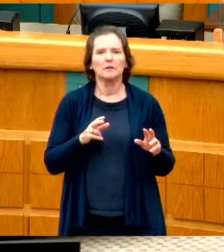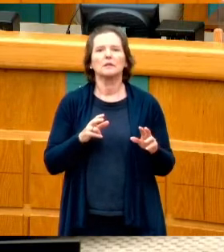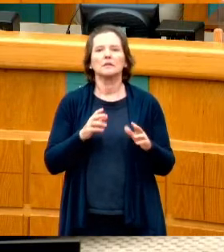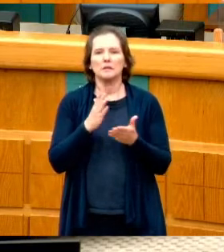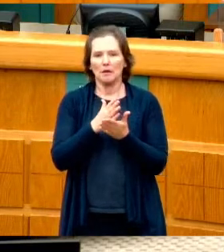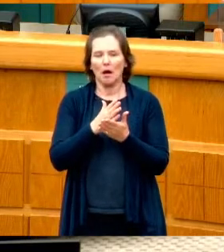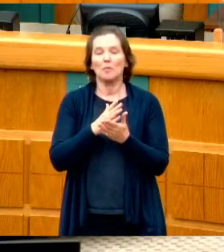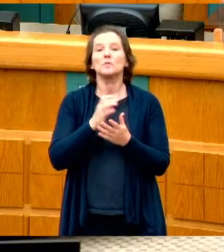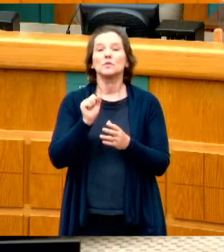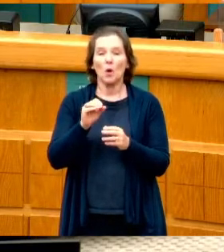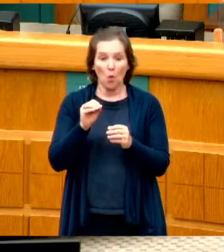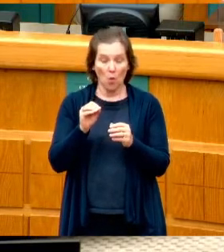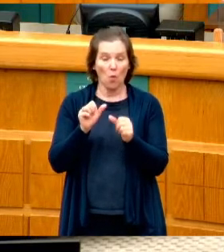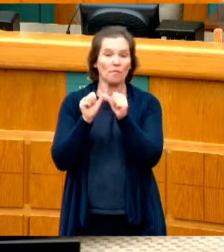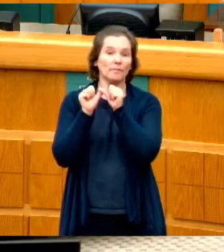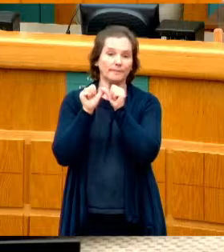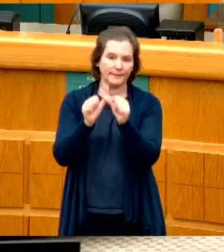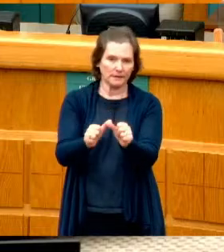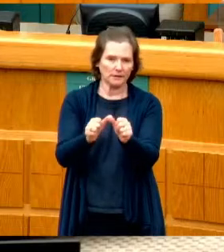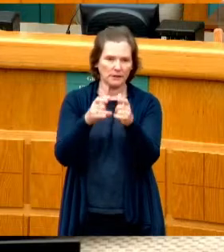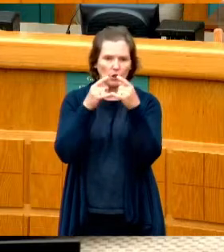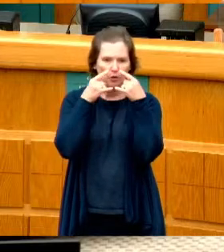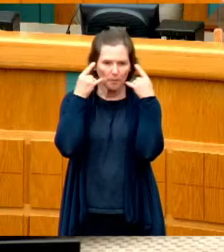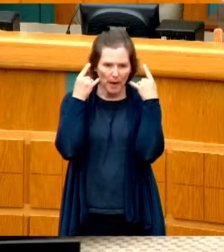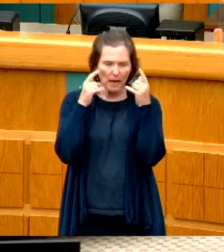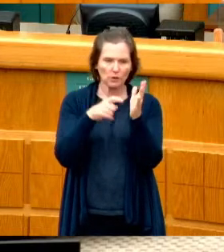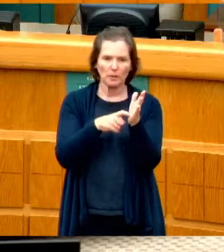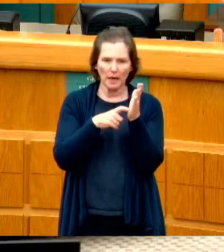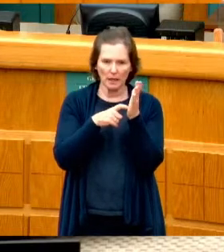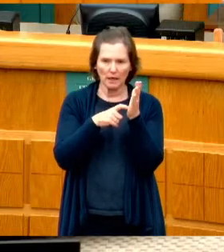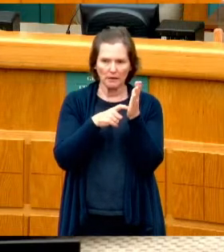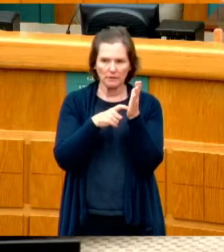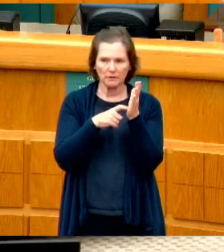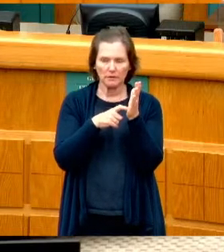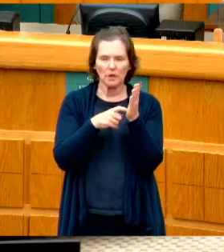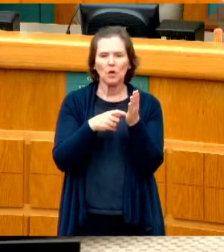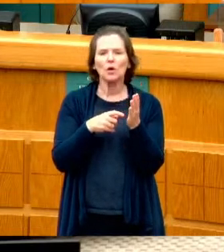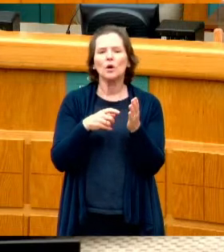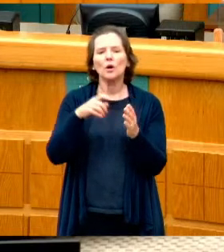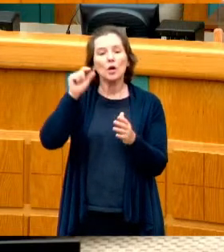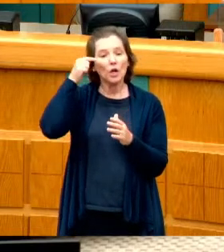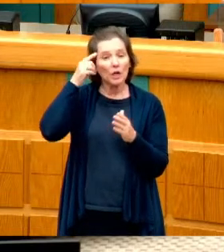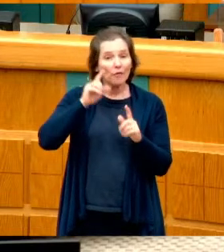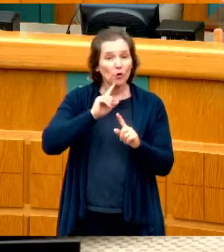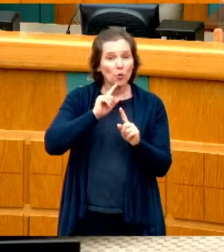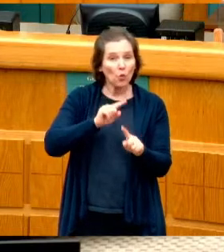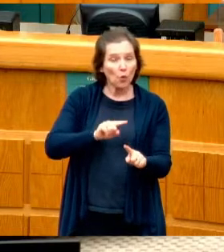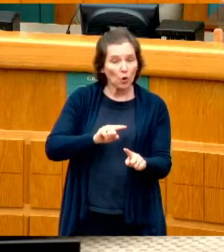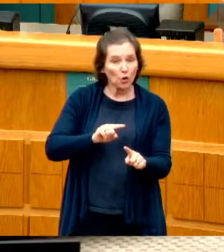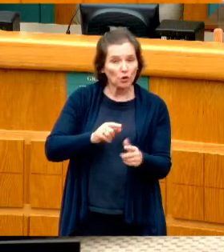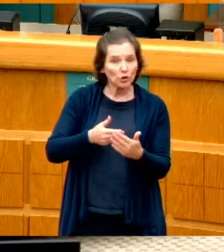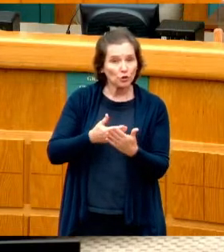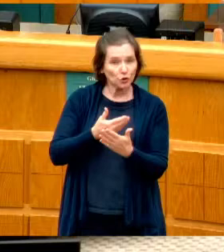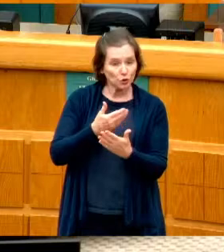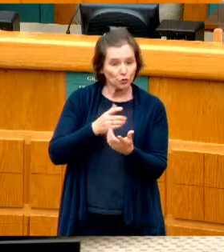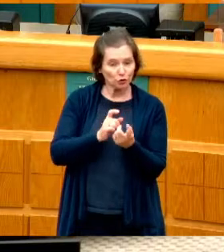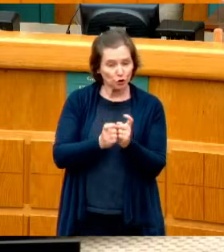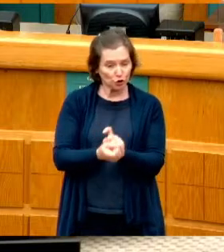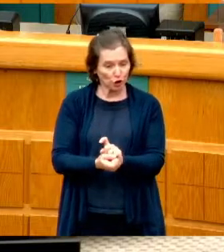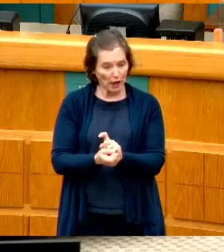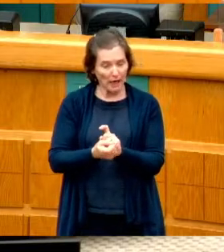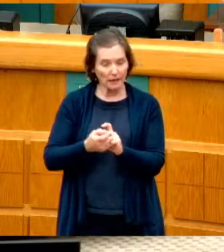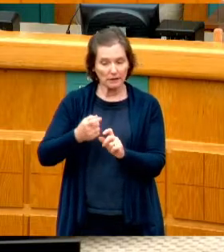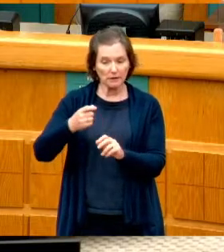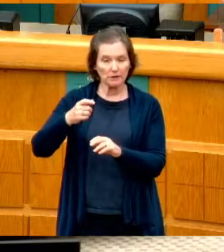tomorrow. The governor's order goes into effect midnight tonight or 12:01 tonight. But for us at the city here, we'll be keeping the same